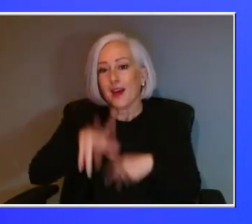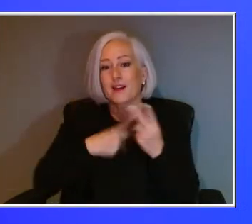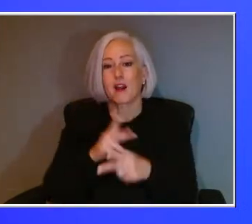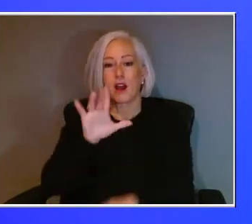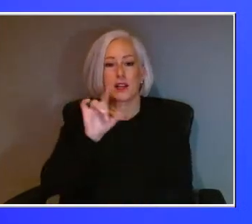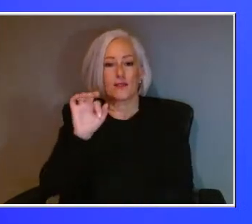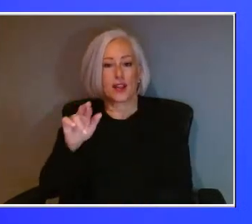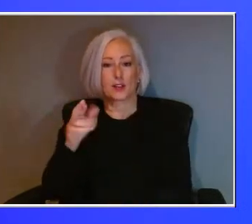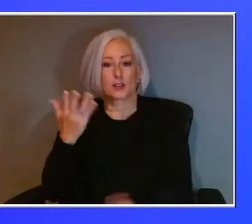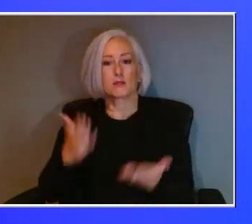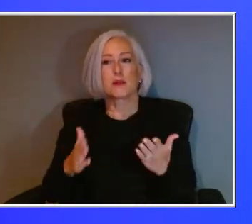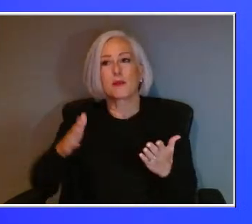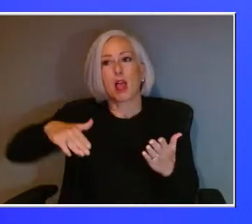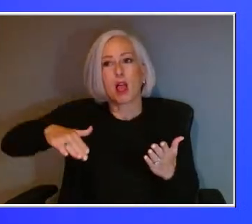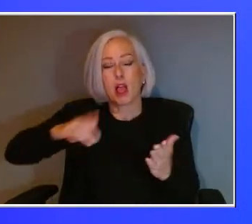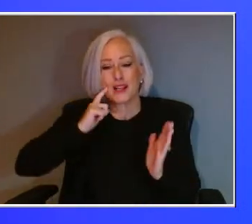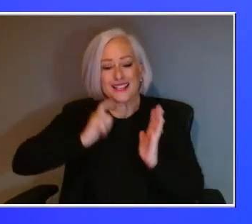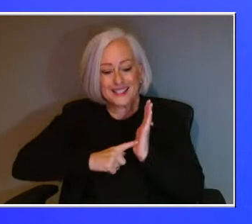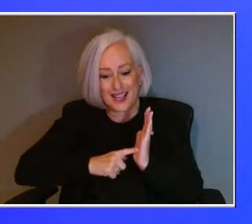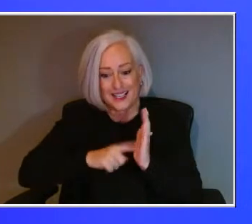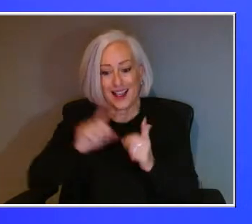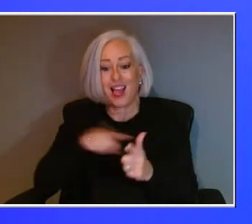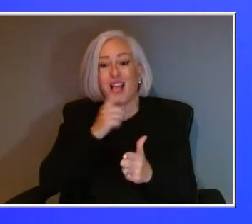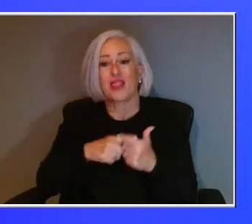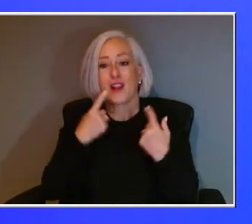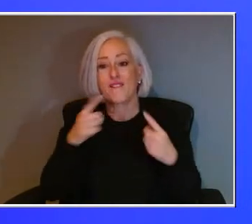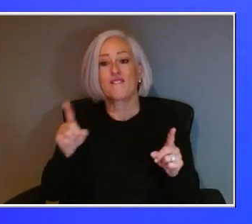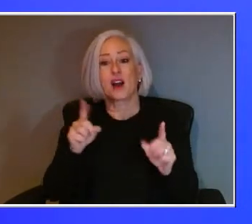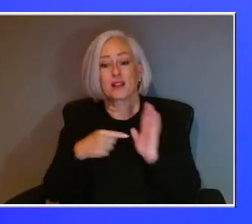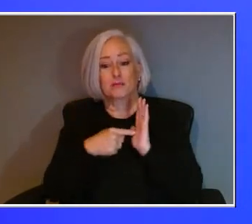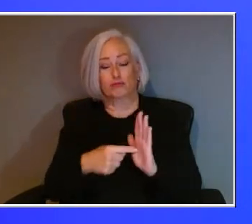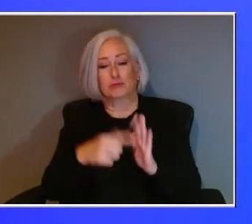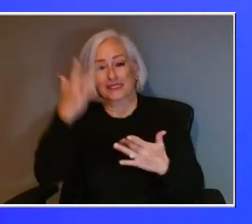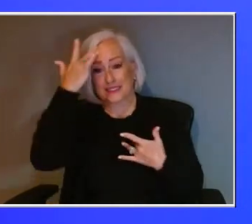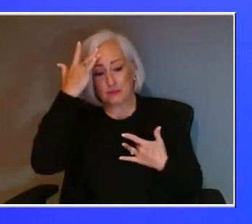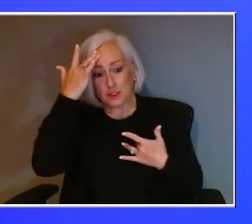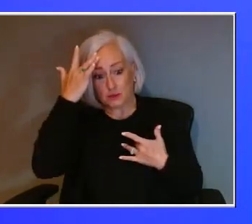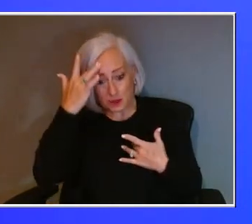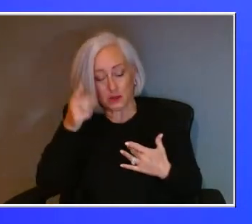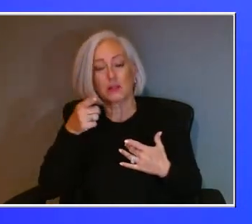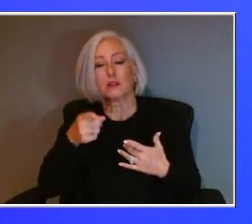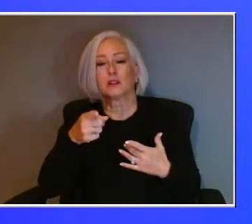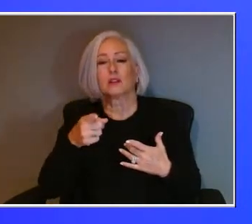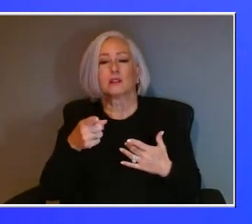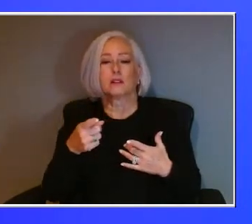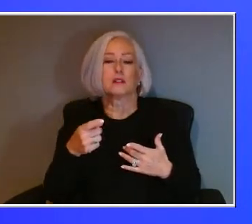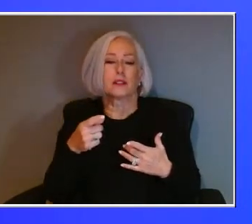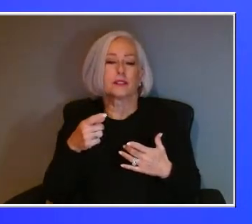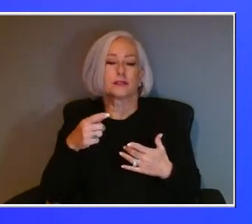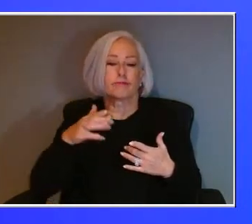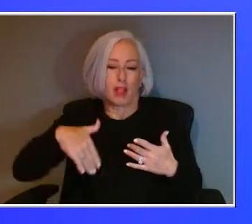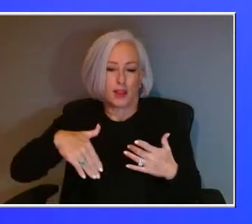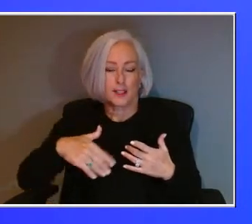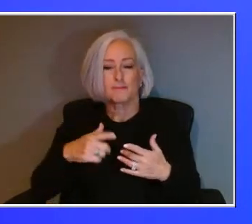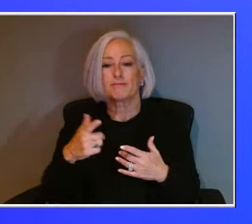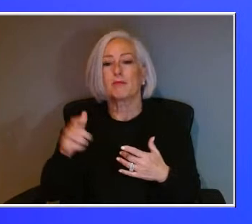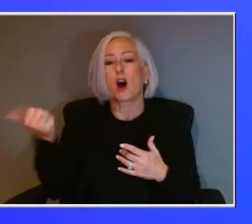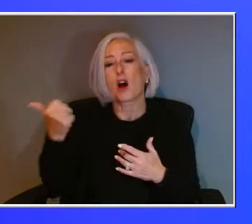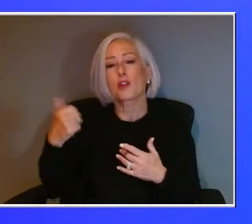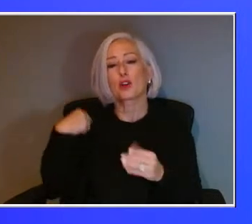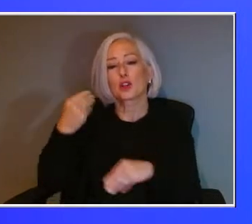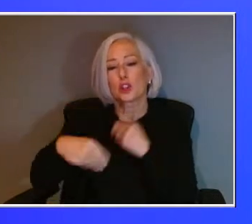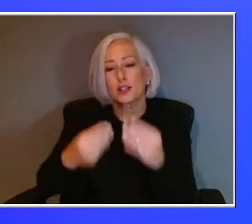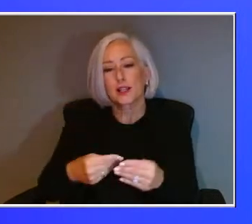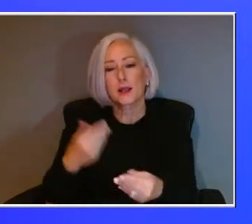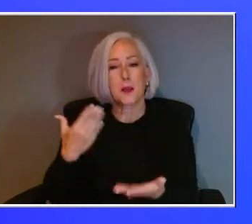and may present with a full-blown cancer. The other big reason I would say is genetic and environmental factors, which is hereditary risk factors